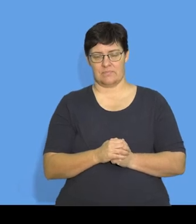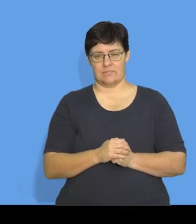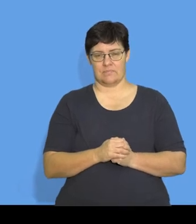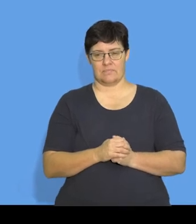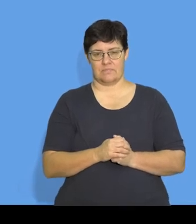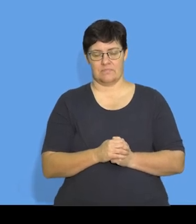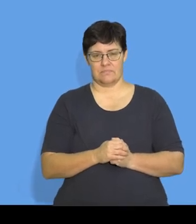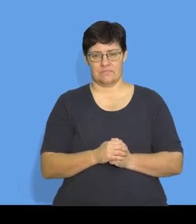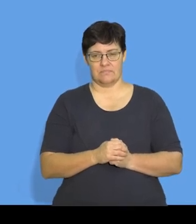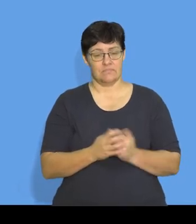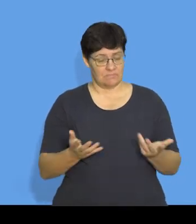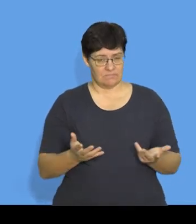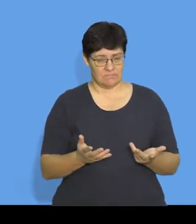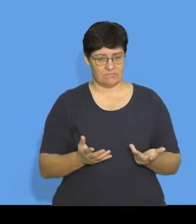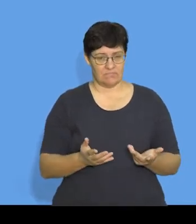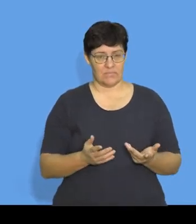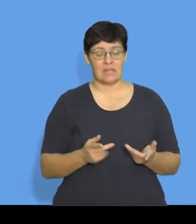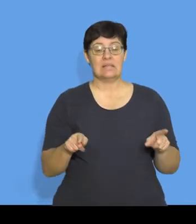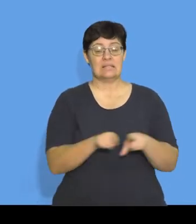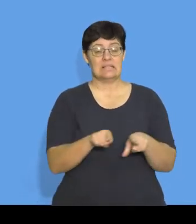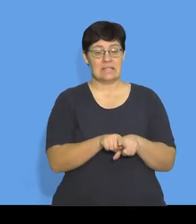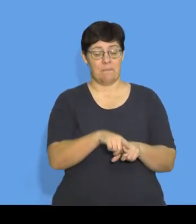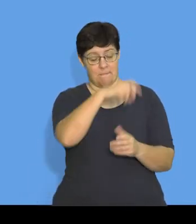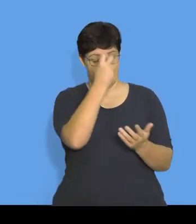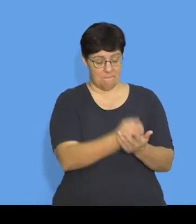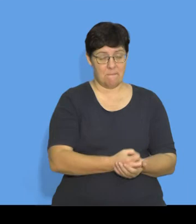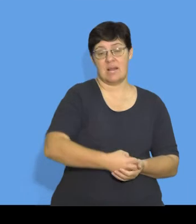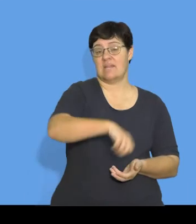Okay, it doesn't leave the floor with the same velocity it hit the floor with.